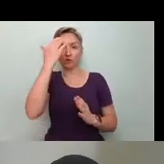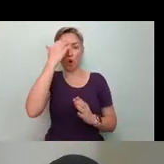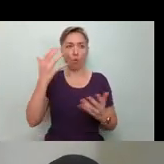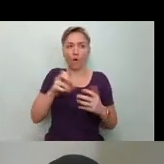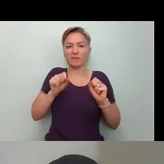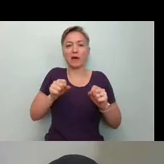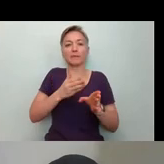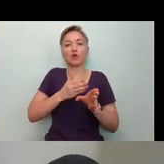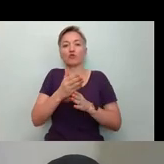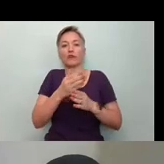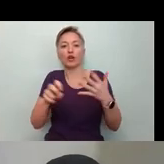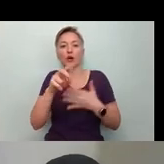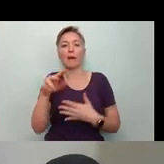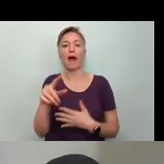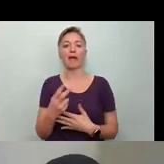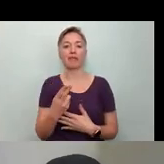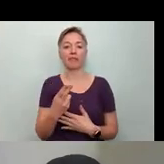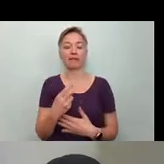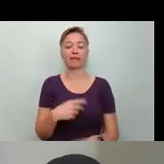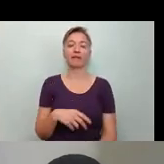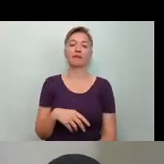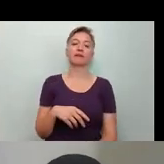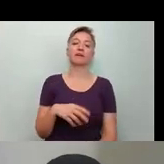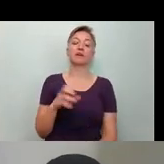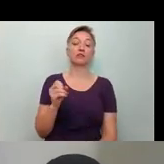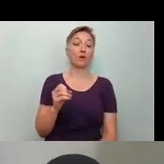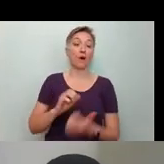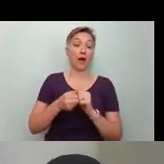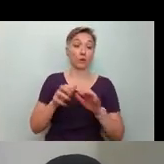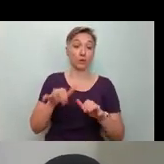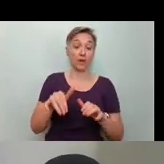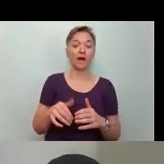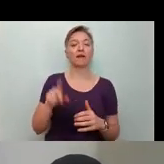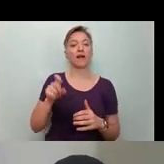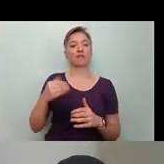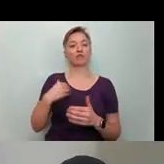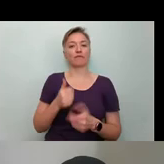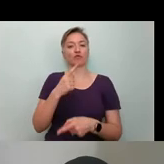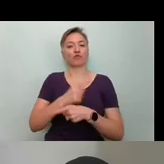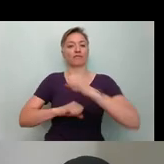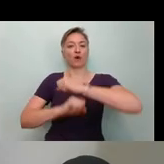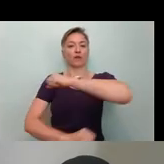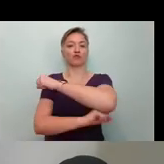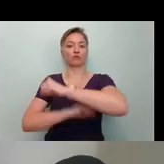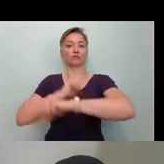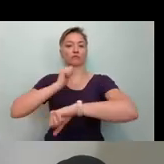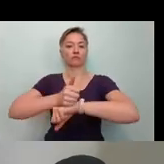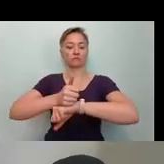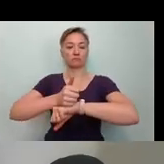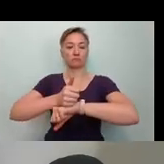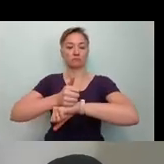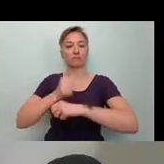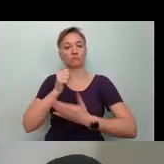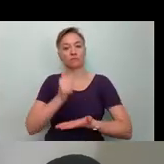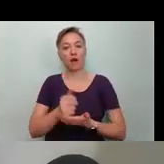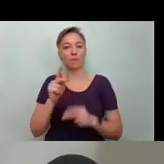so in order for us to do that, we have to have the right foundational elements in place so that people can actually navigate